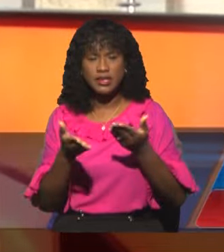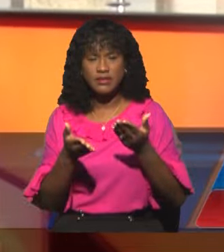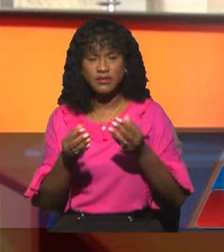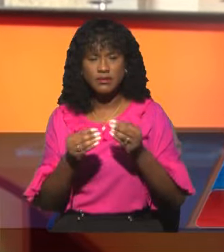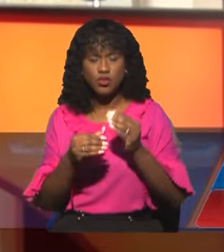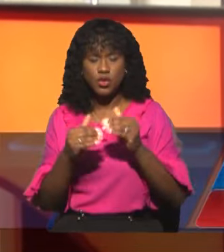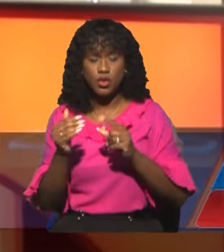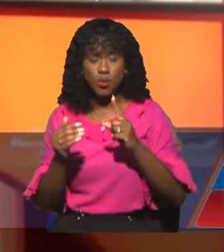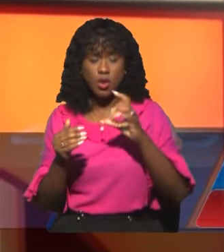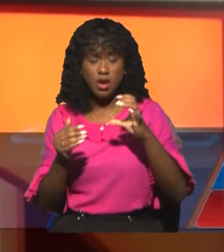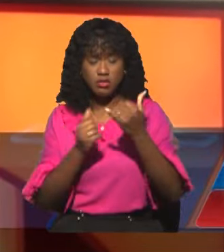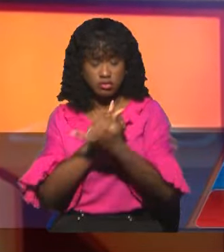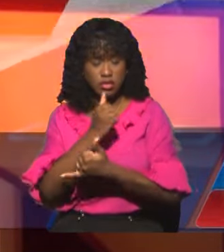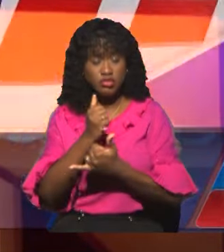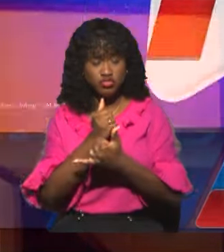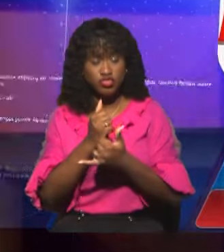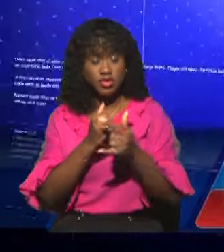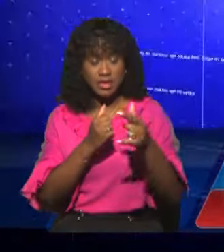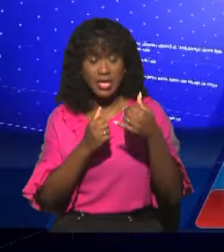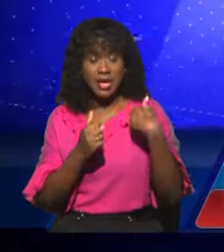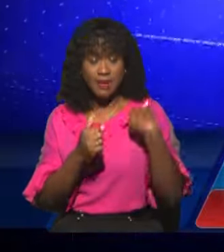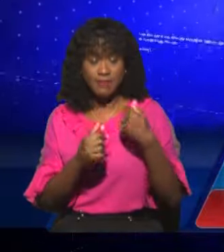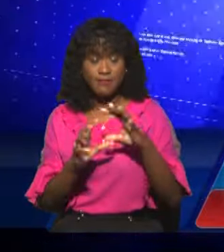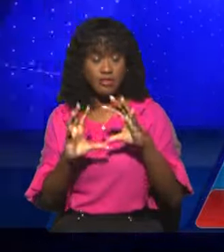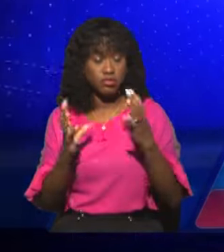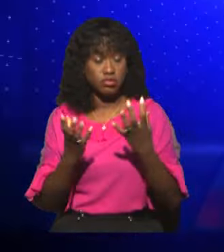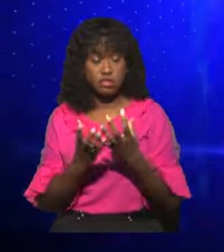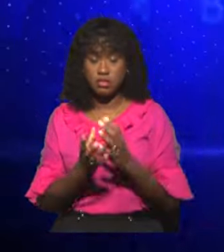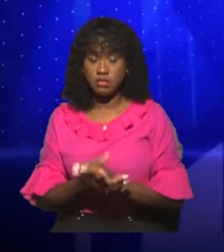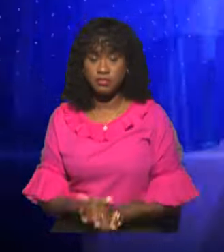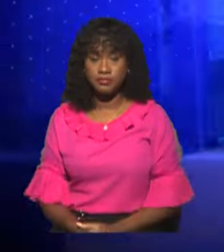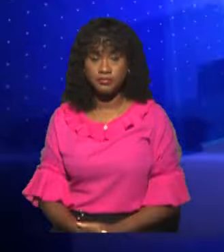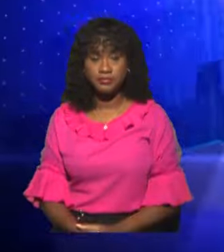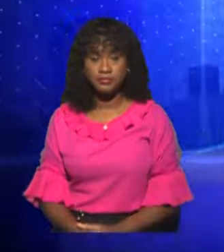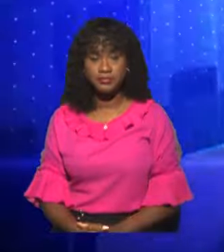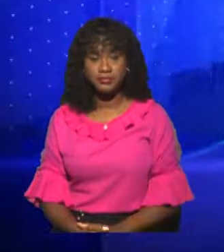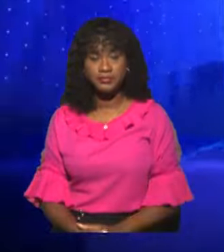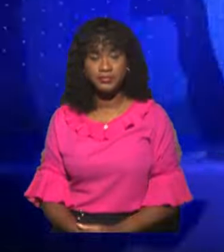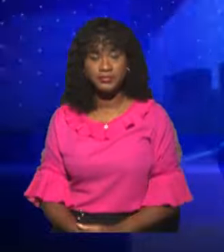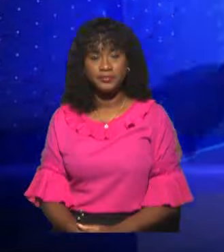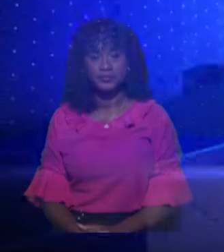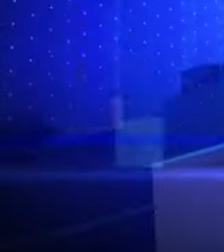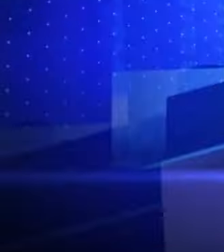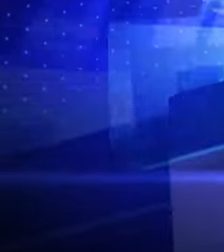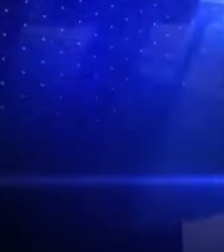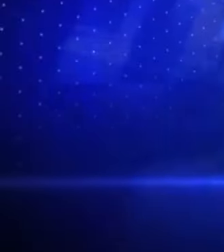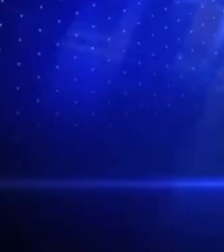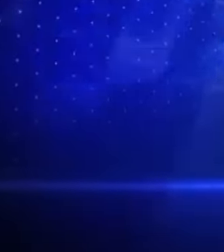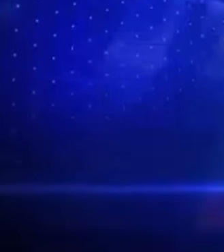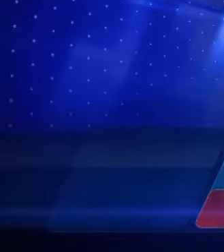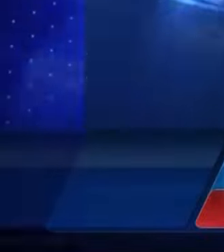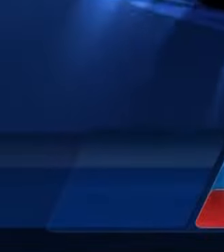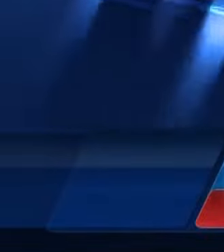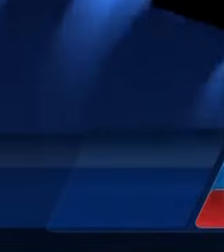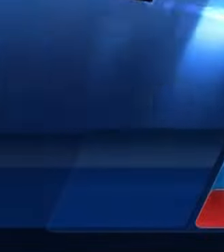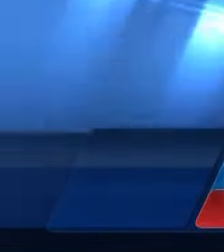100 countries around the globe. I am Sunil Lalla with your TTT News Business Insight.